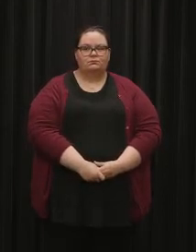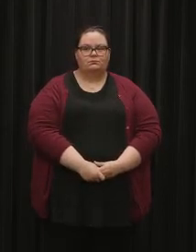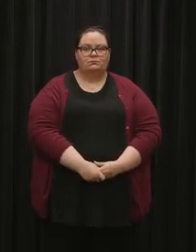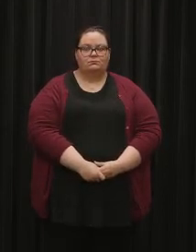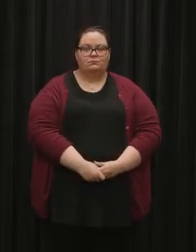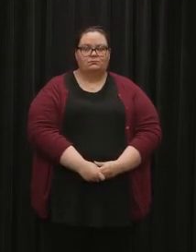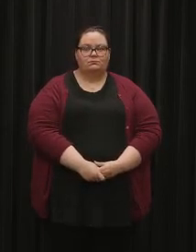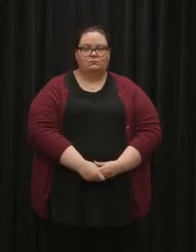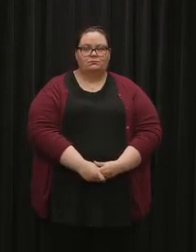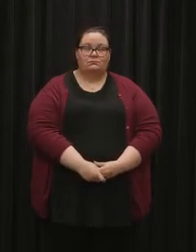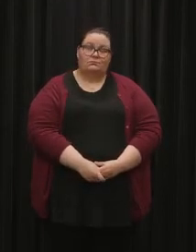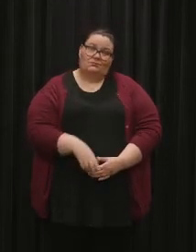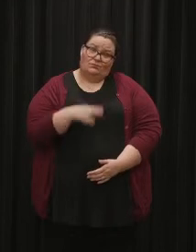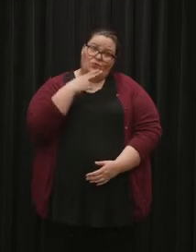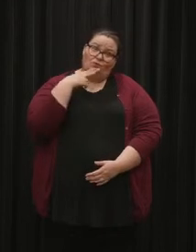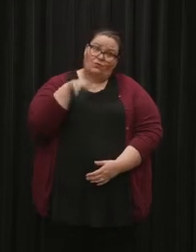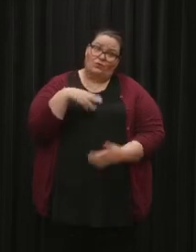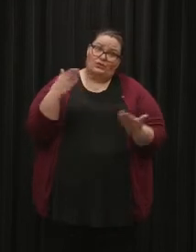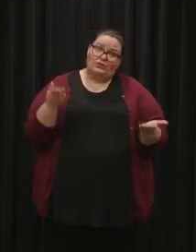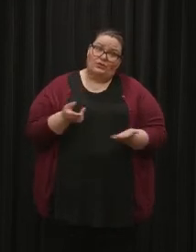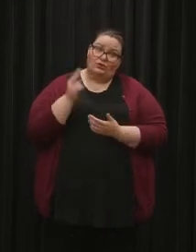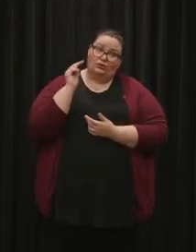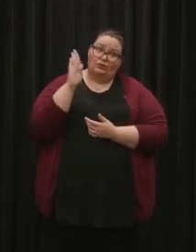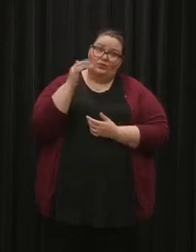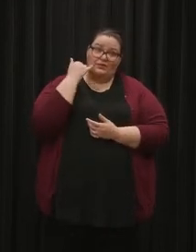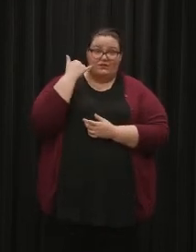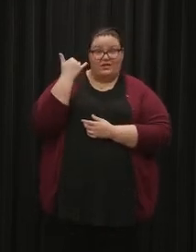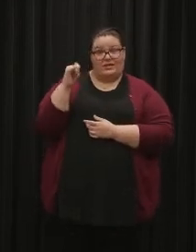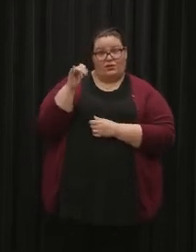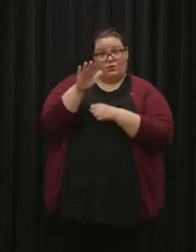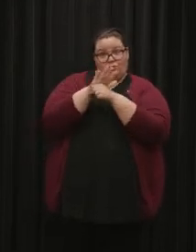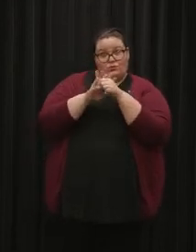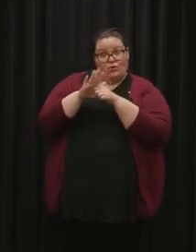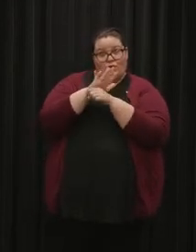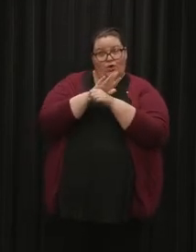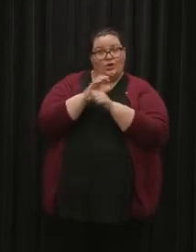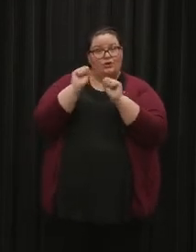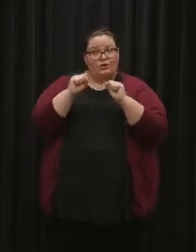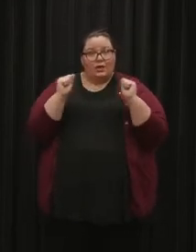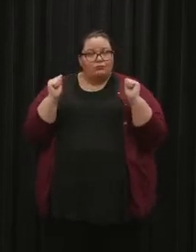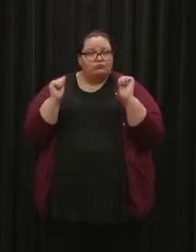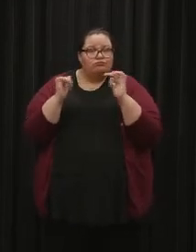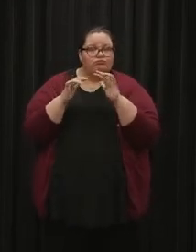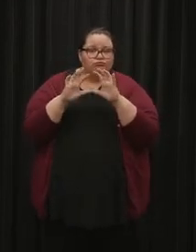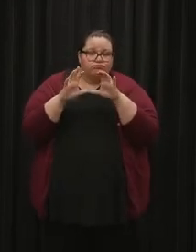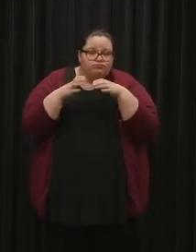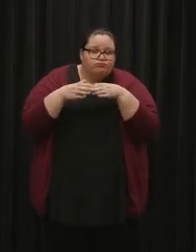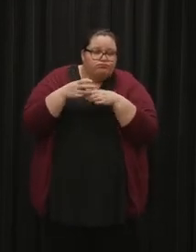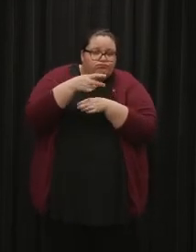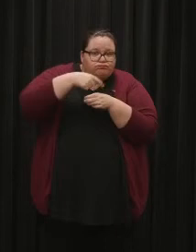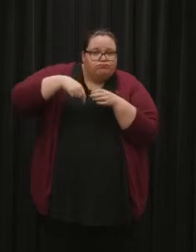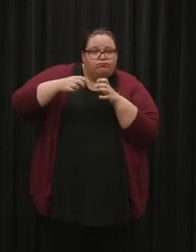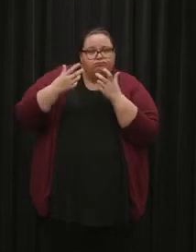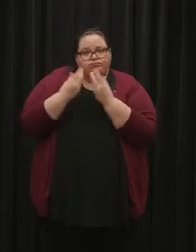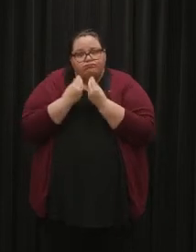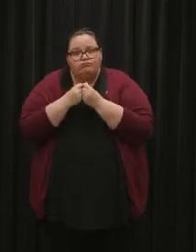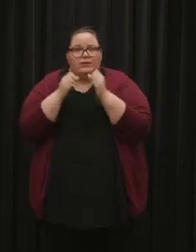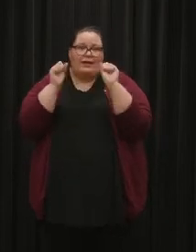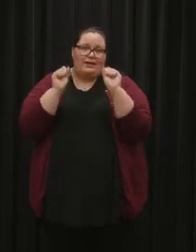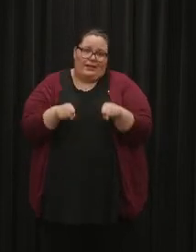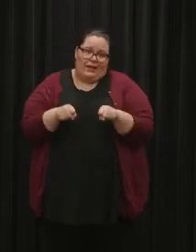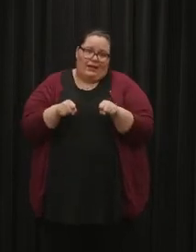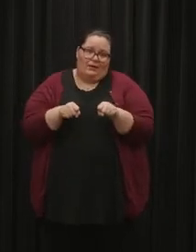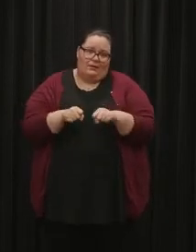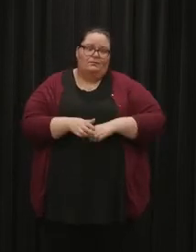precautions. In our region, if it is in the yellow level. Nous pouvons même avoir des petits rassemblements si notre